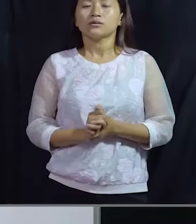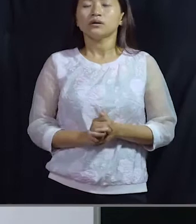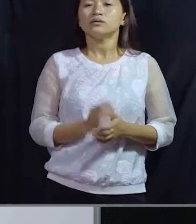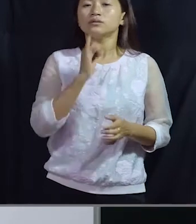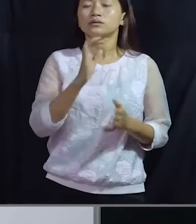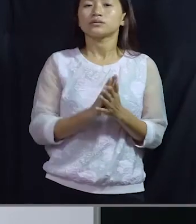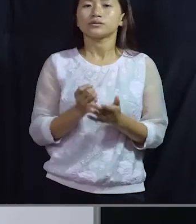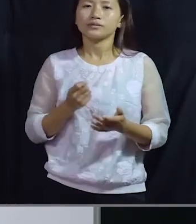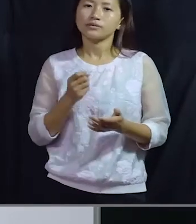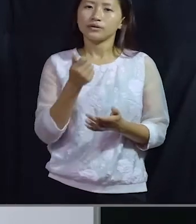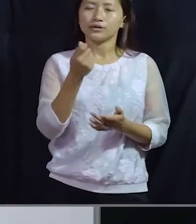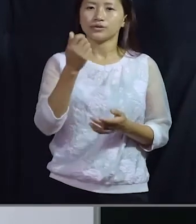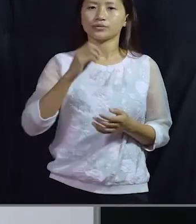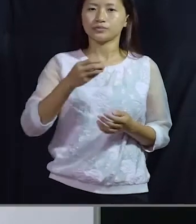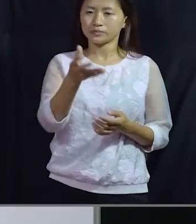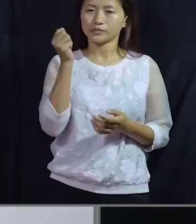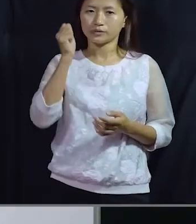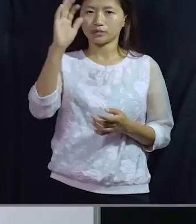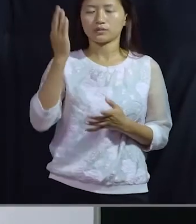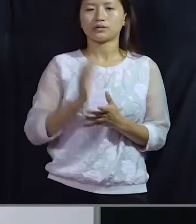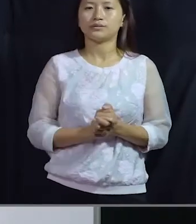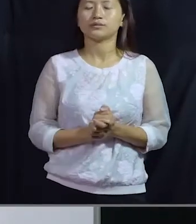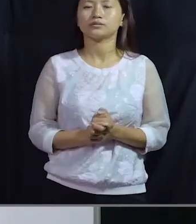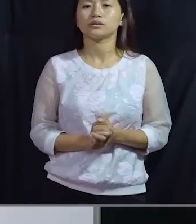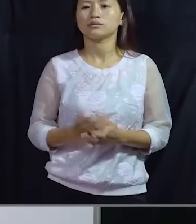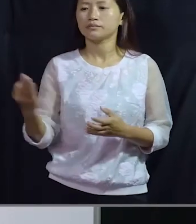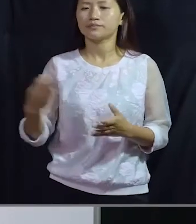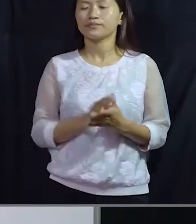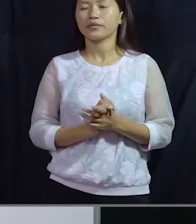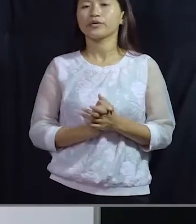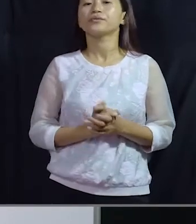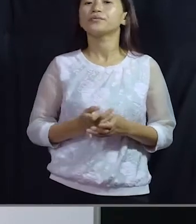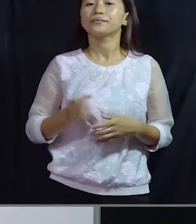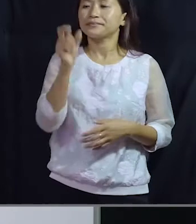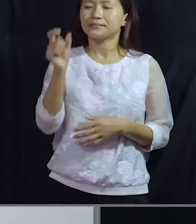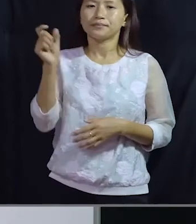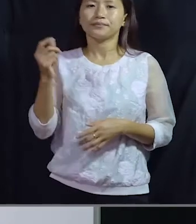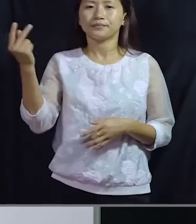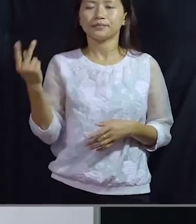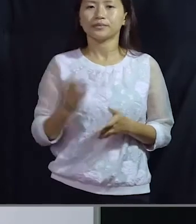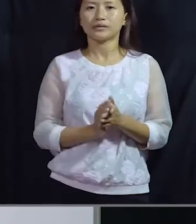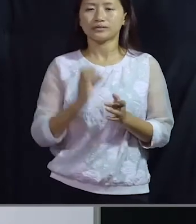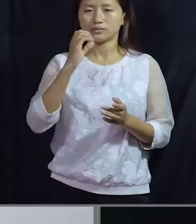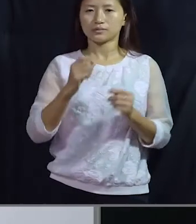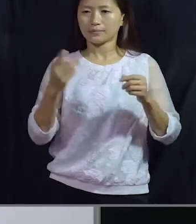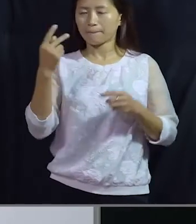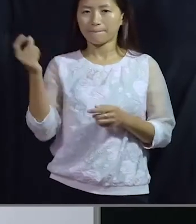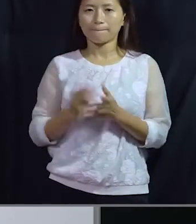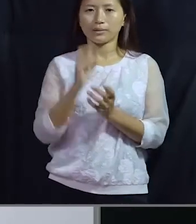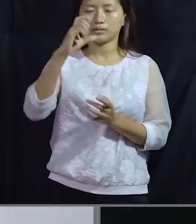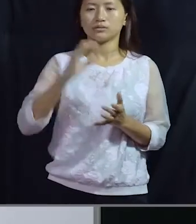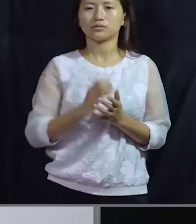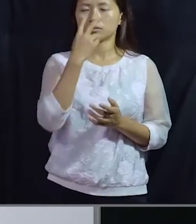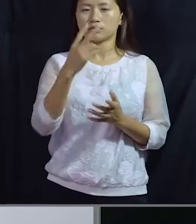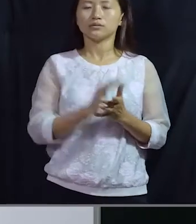is a cash that has been brought in by the new partner, that is partner C. So in your additional information G, you can